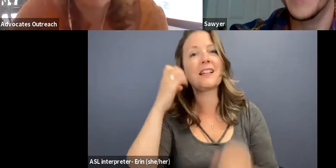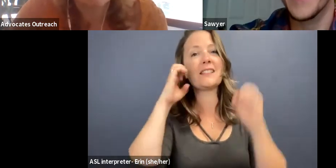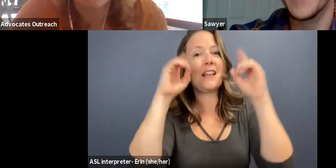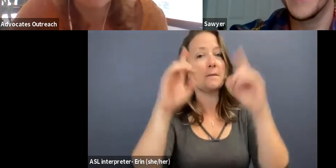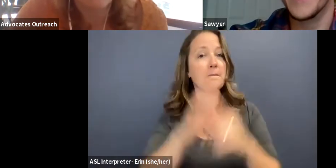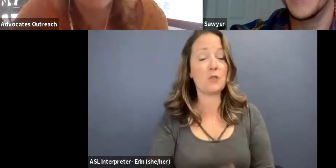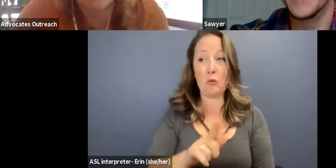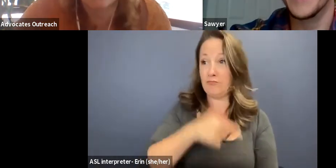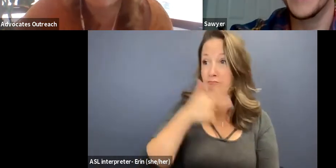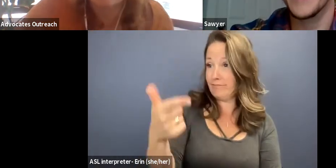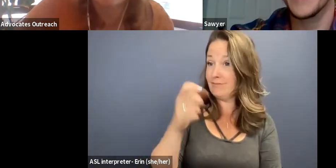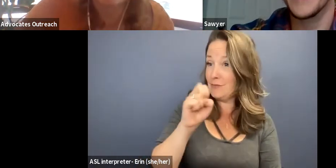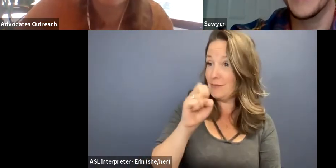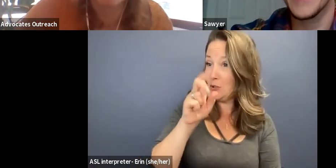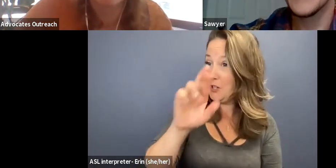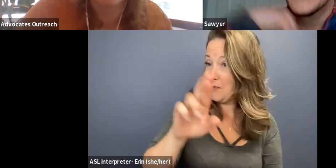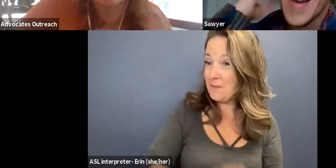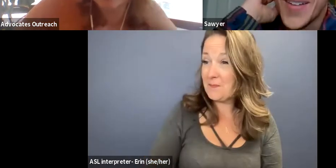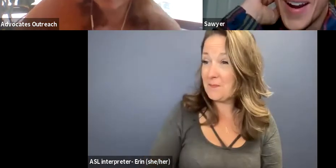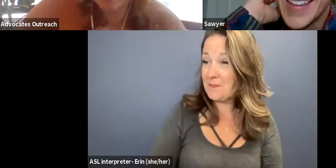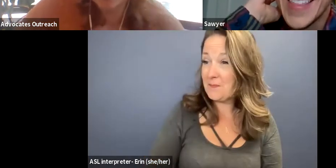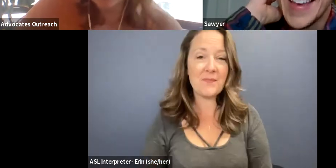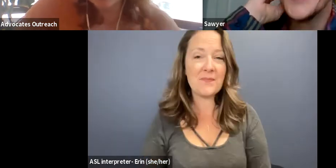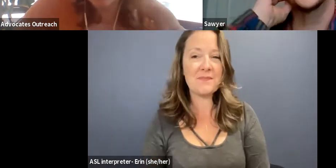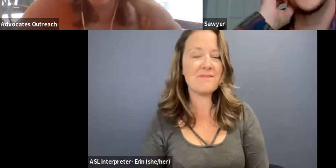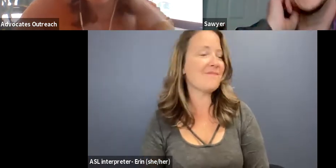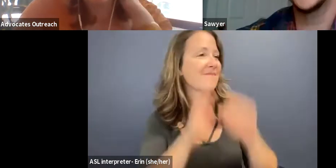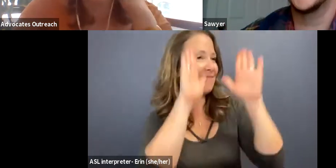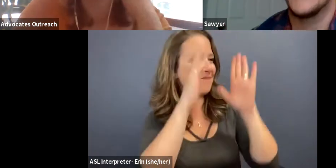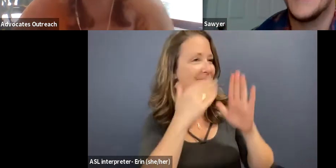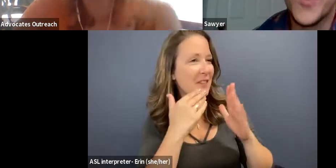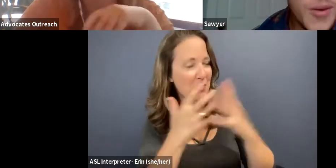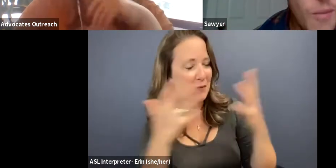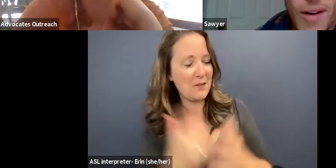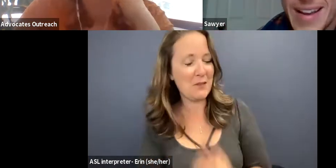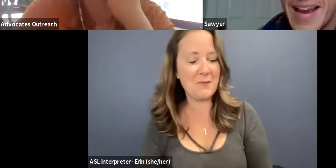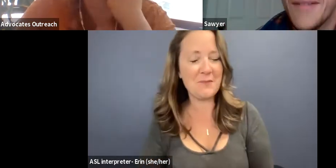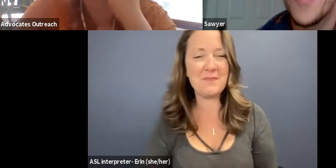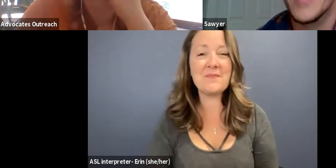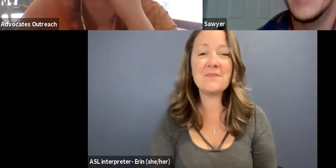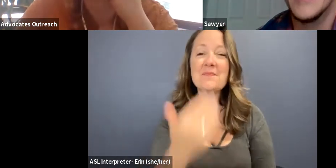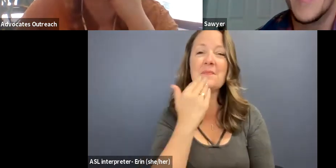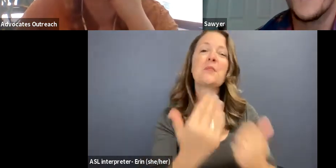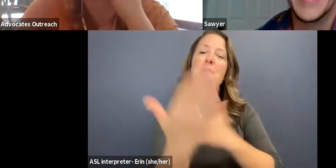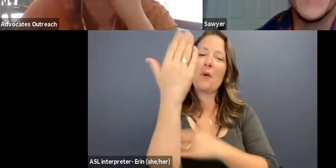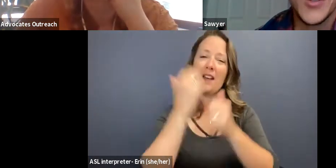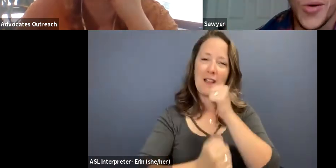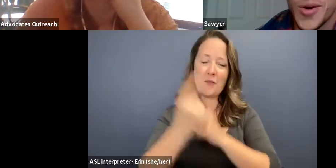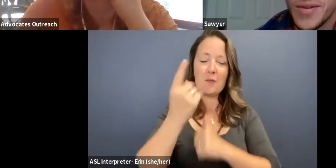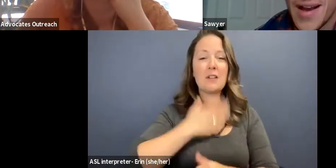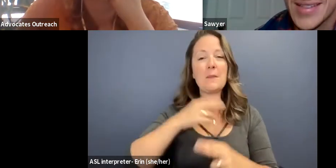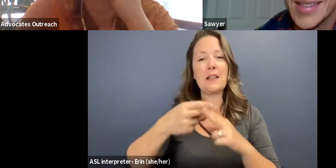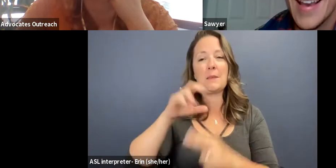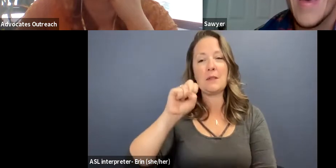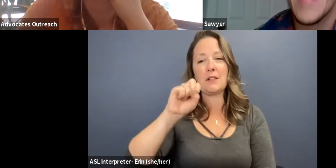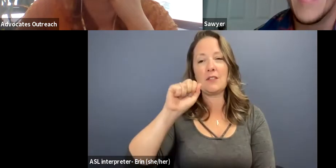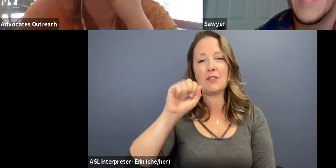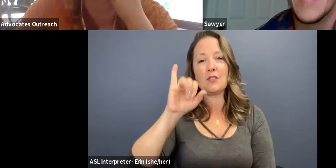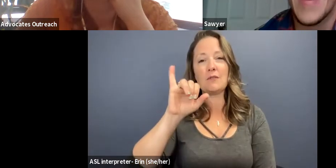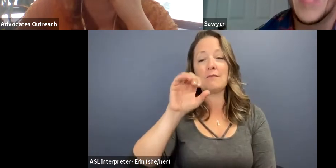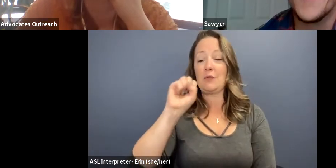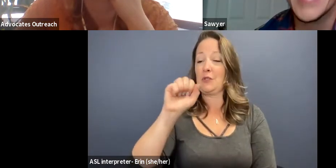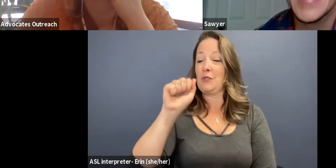violence. Before we dive into this webinar today, I want to acknowledge and extend a whole ton